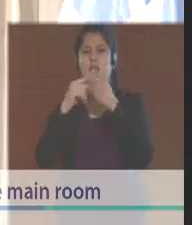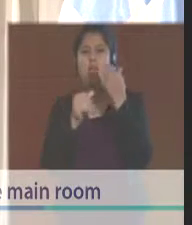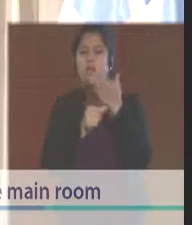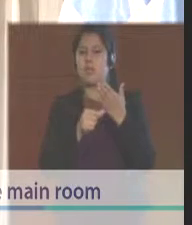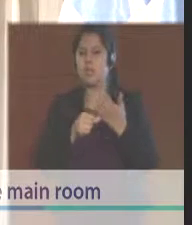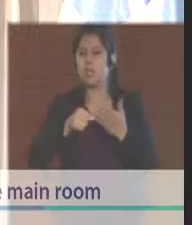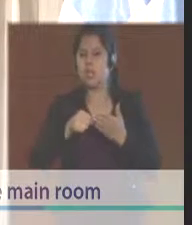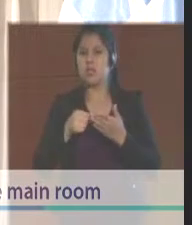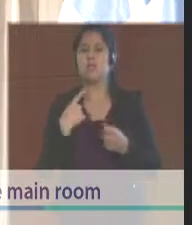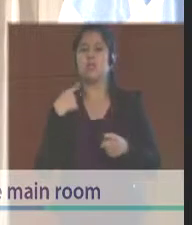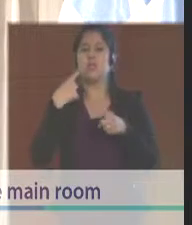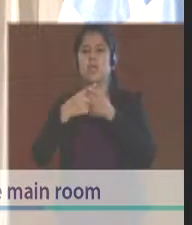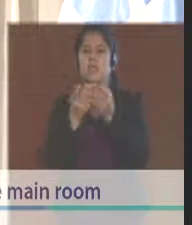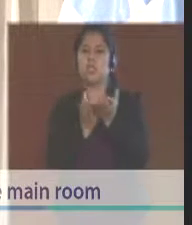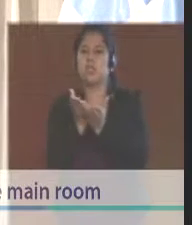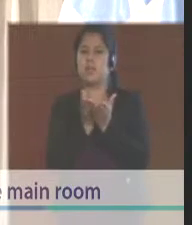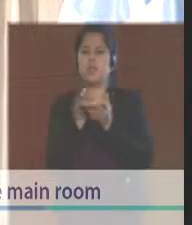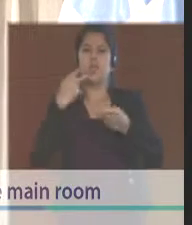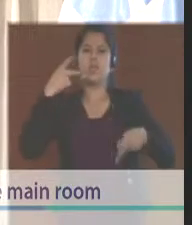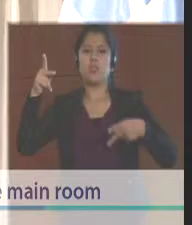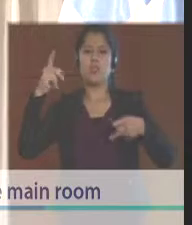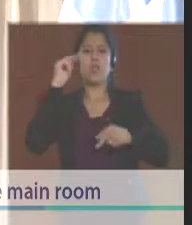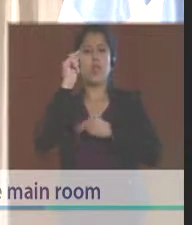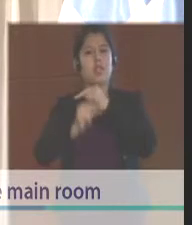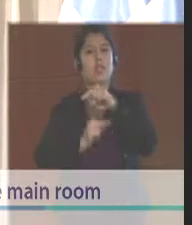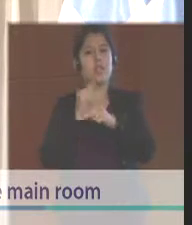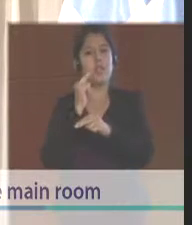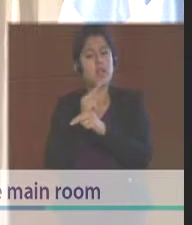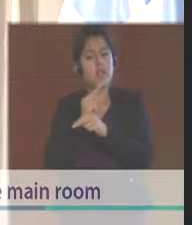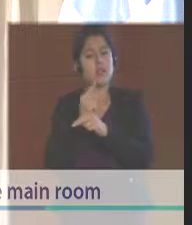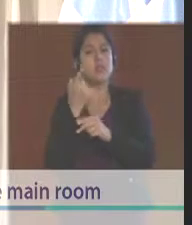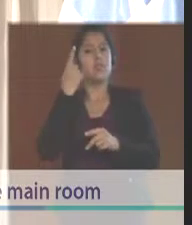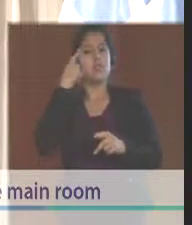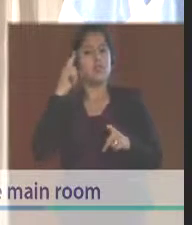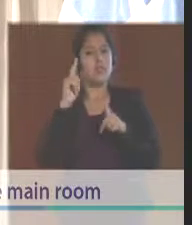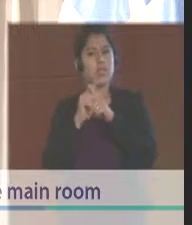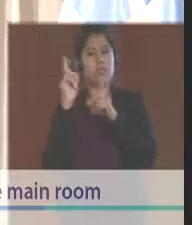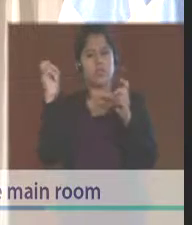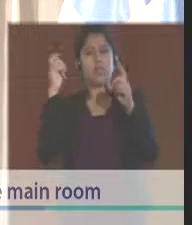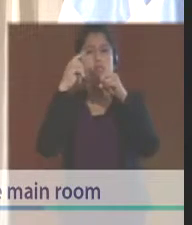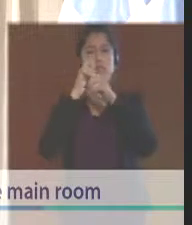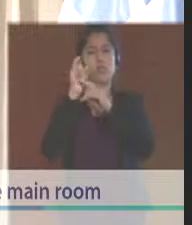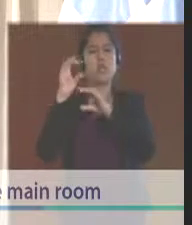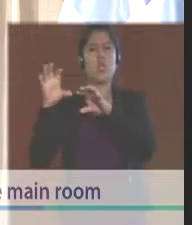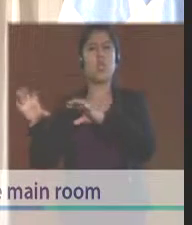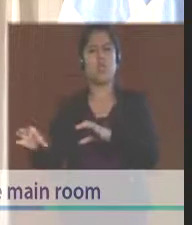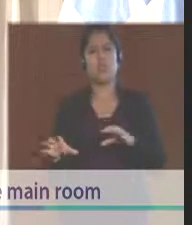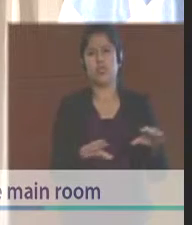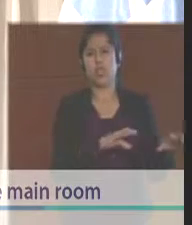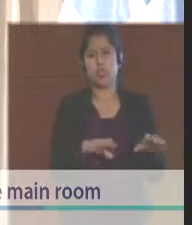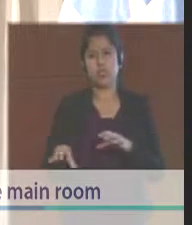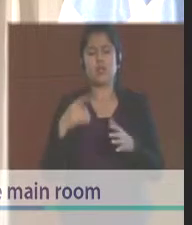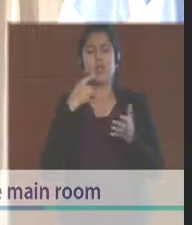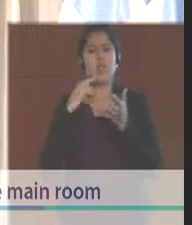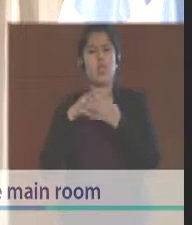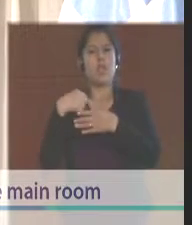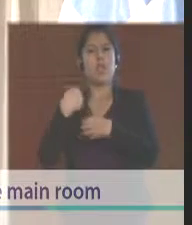segmentation of management entities, and national level public service, this has